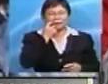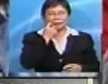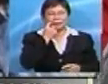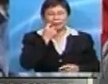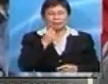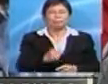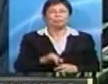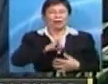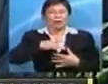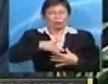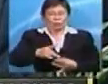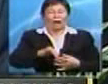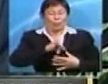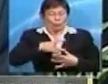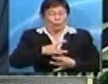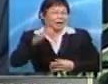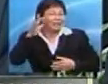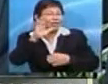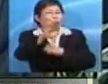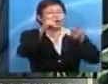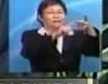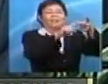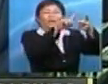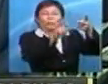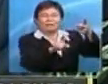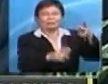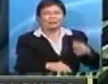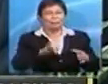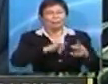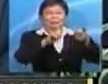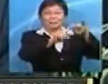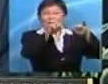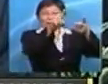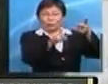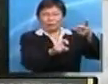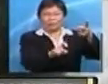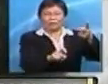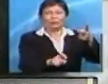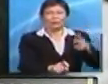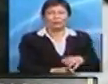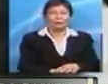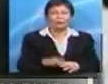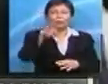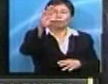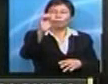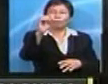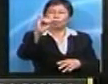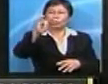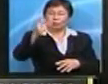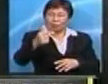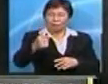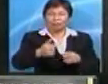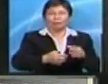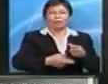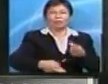I'm more interested to hear what your second question is. Okay. My second question is regarding the release of the interviews with